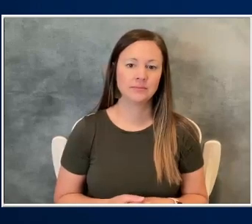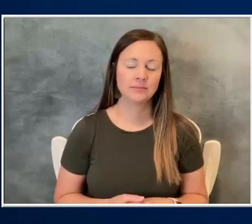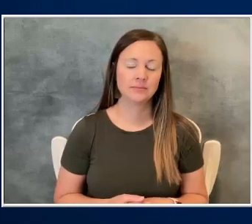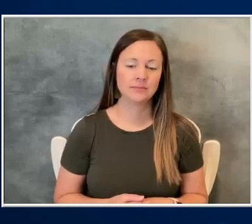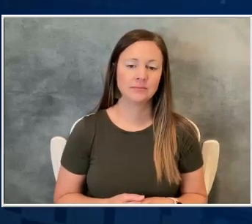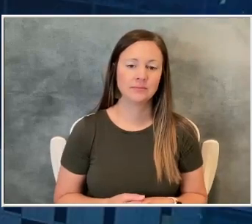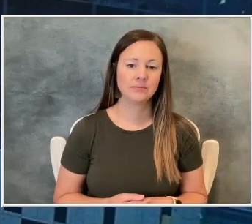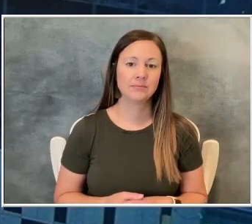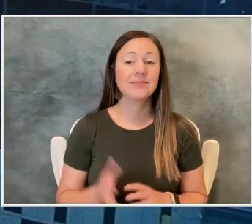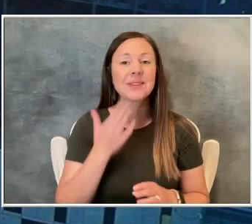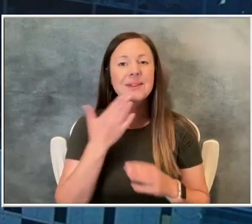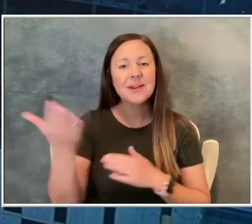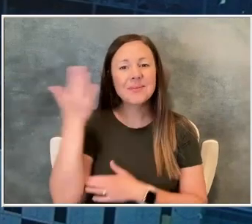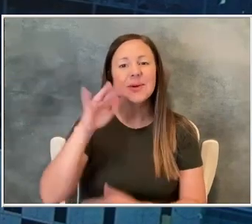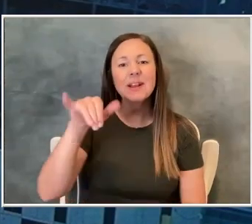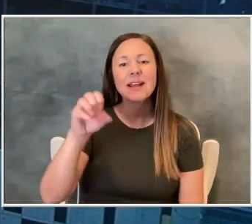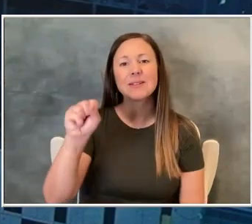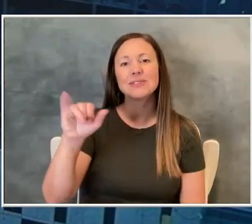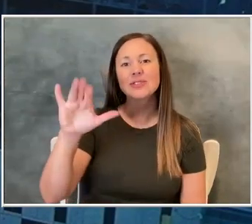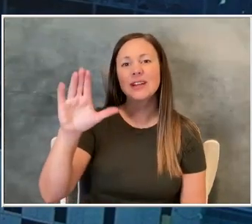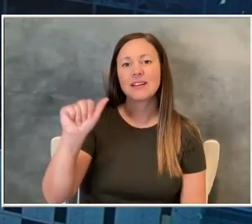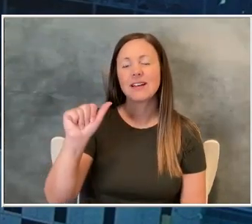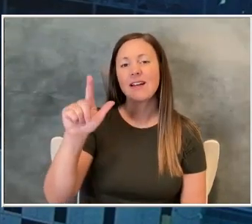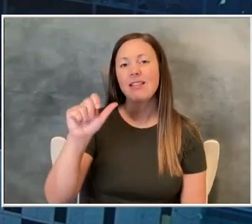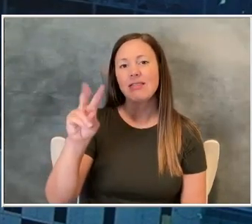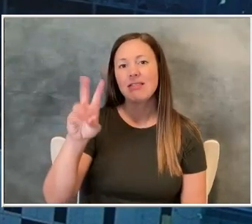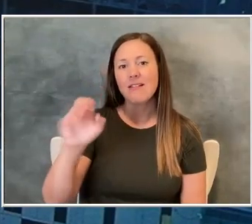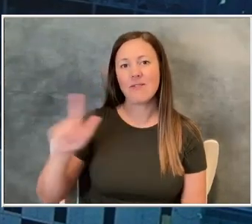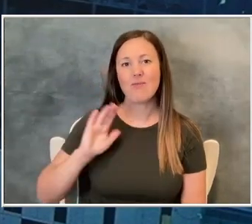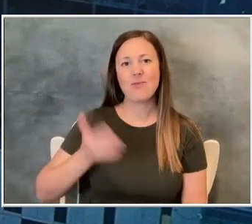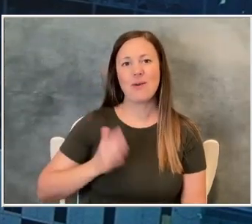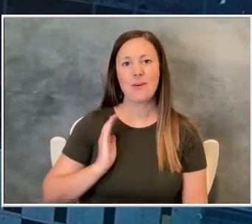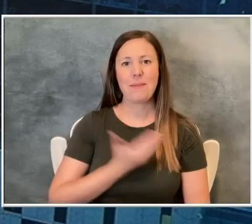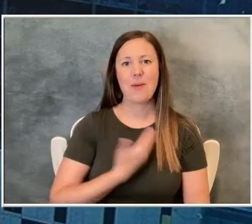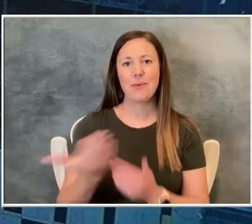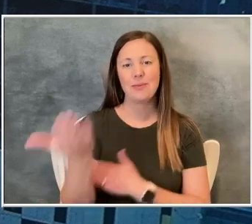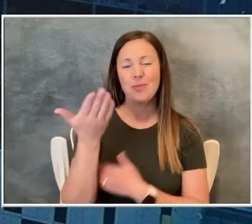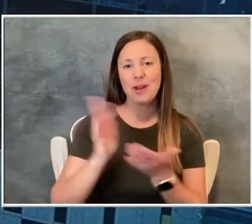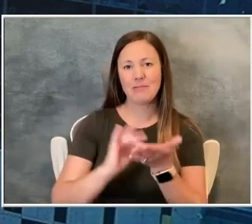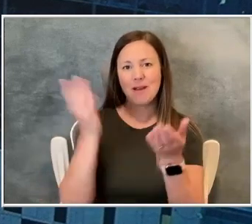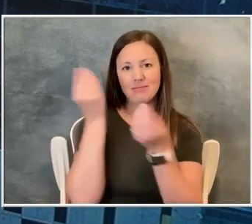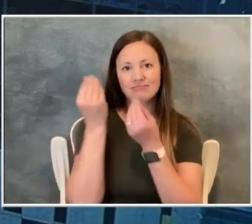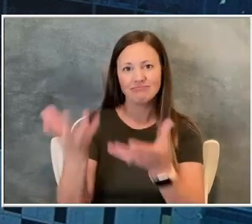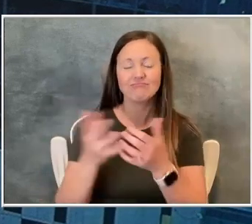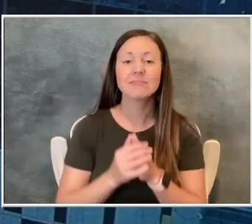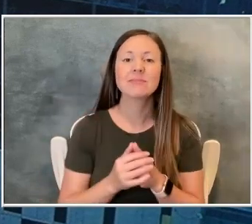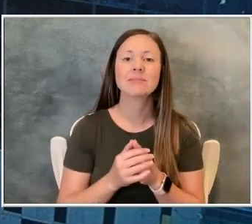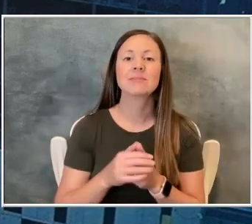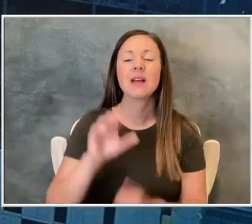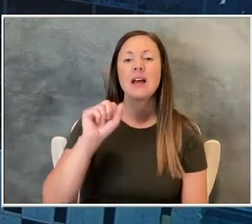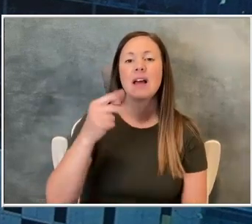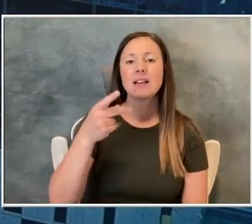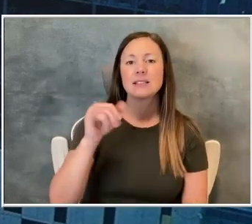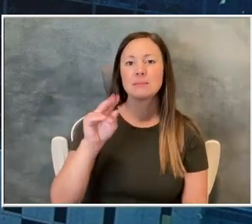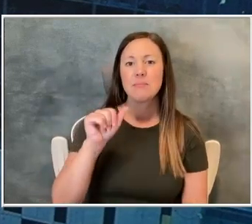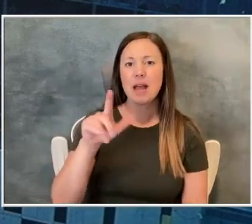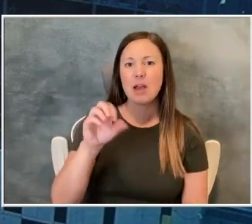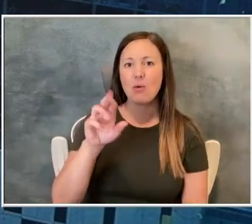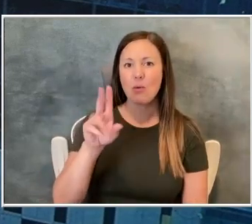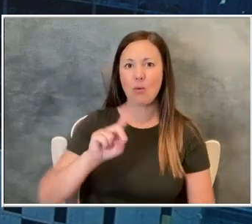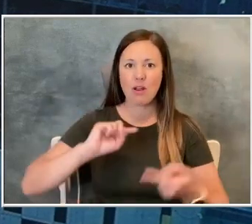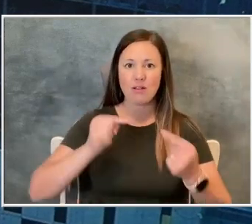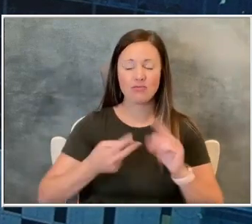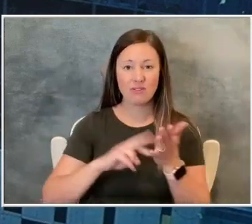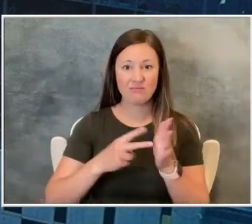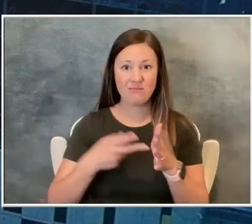Good morning, I'm Jessica Lovell, and welcome to the Morning Medical Update. Spinal cord injuries can leave patients paralyzed, but losing the ability to